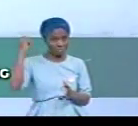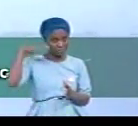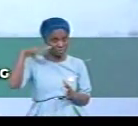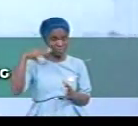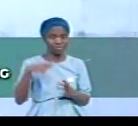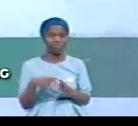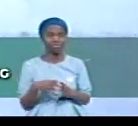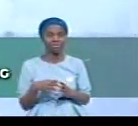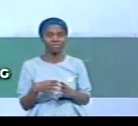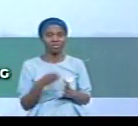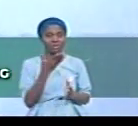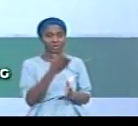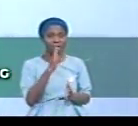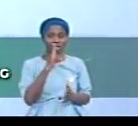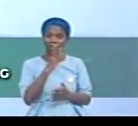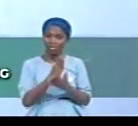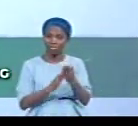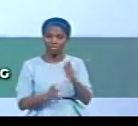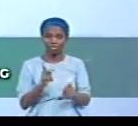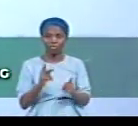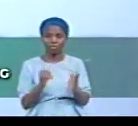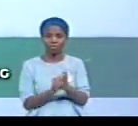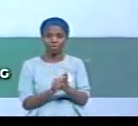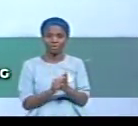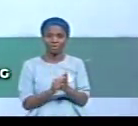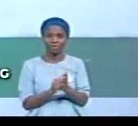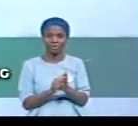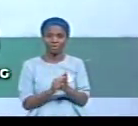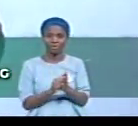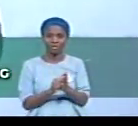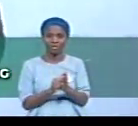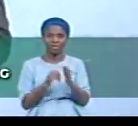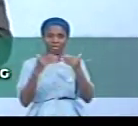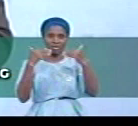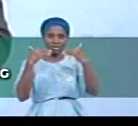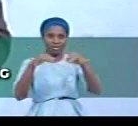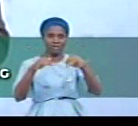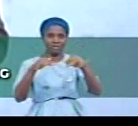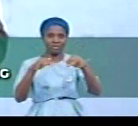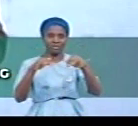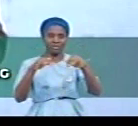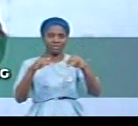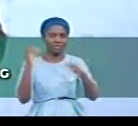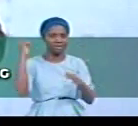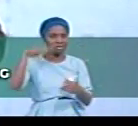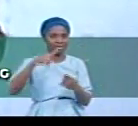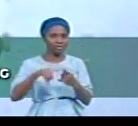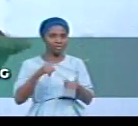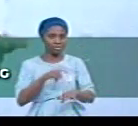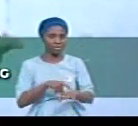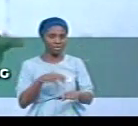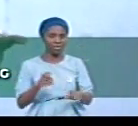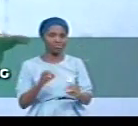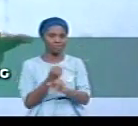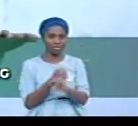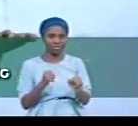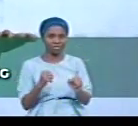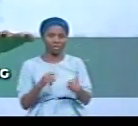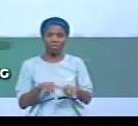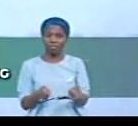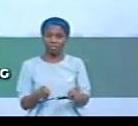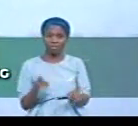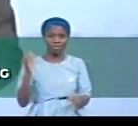are people that limit grace to the time of salvation. But grace